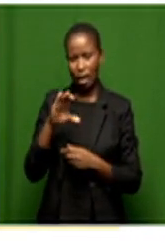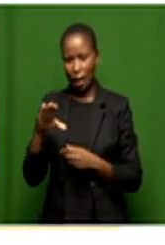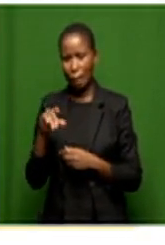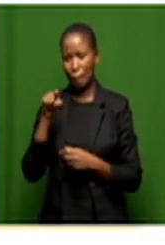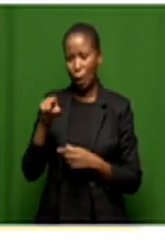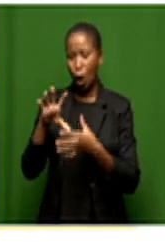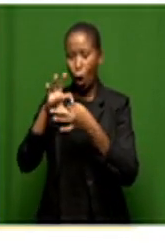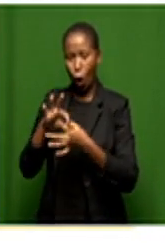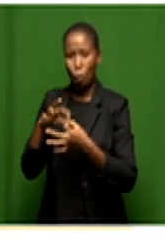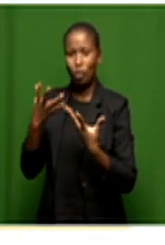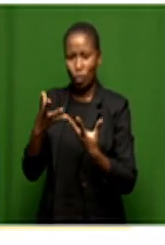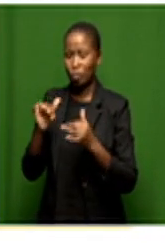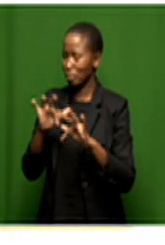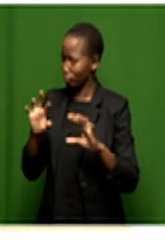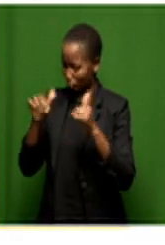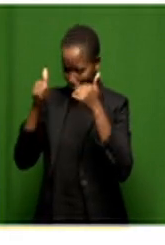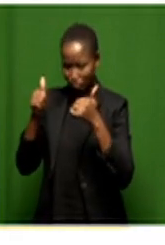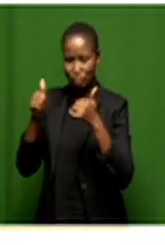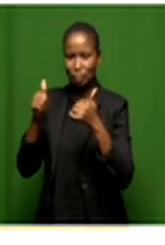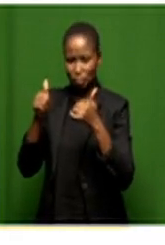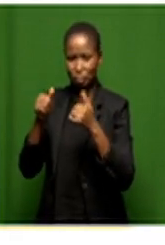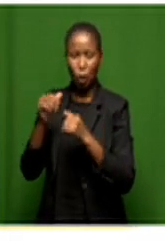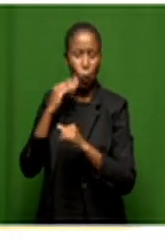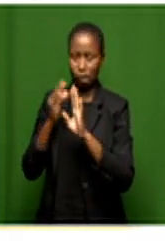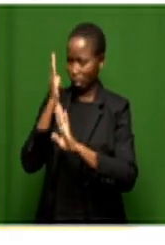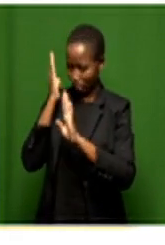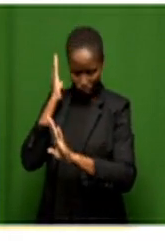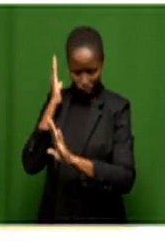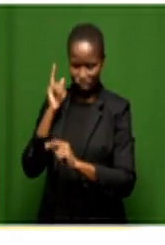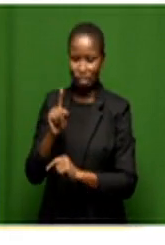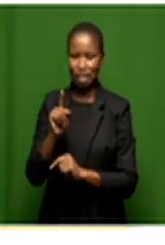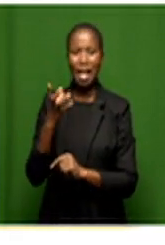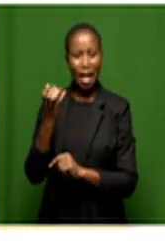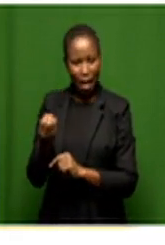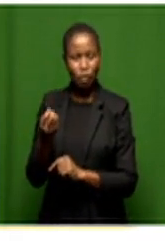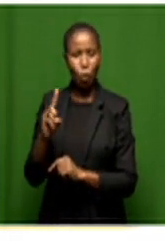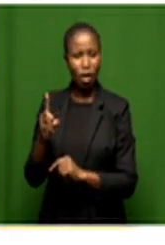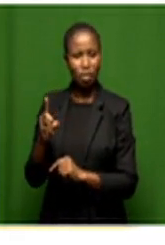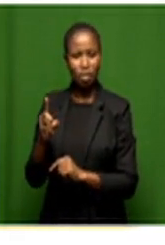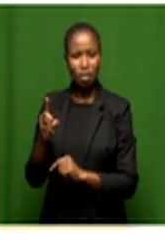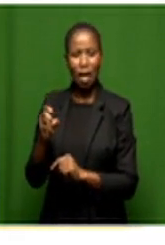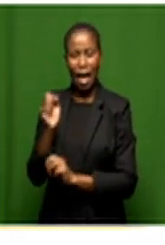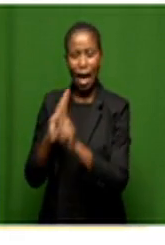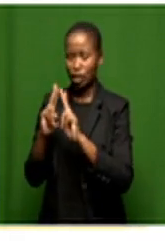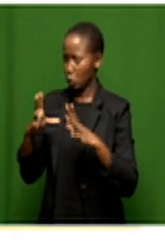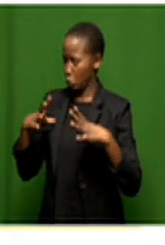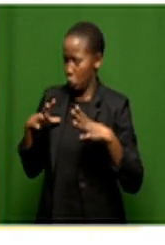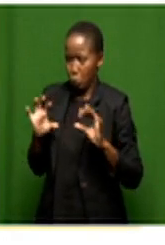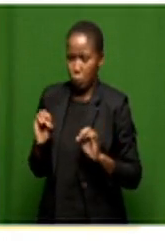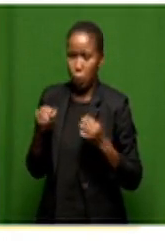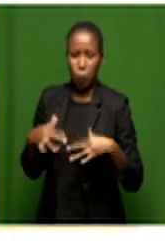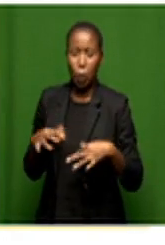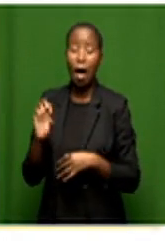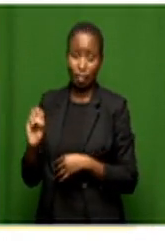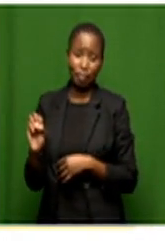of legends, and it is has a rich heritage, and that